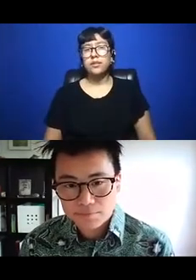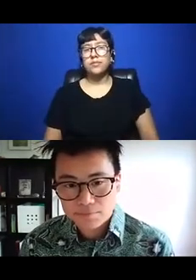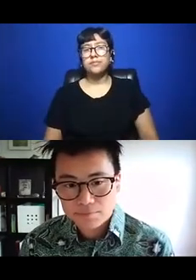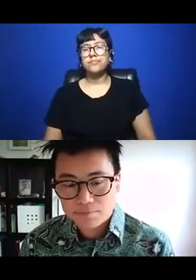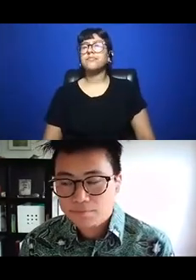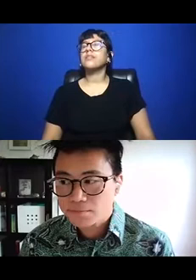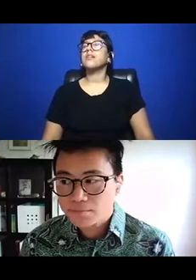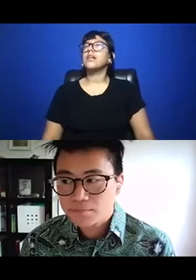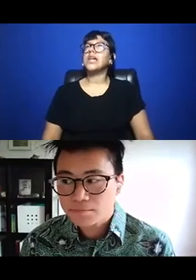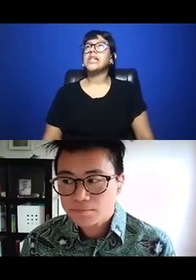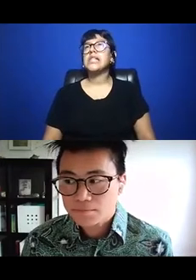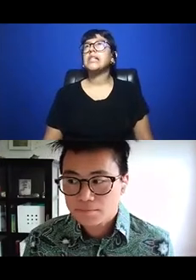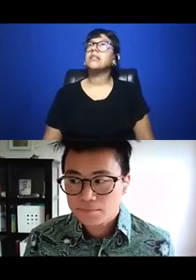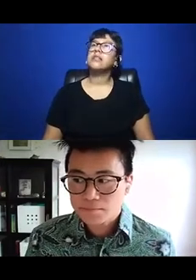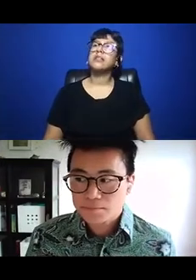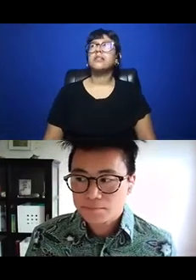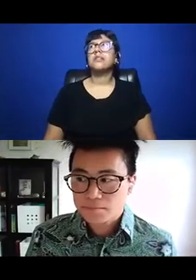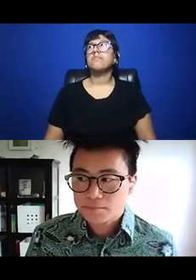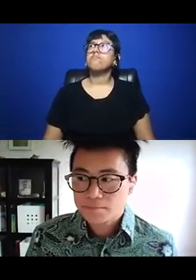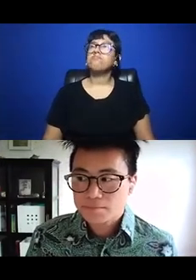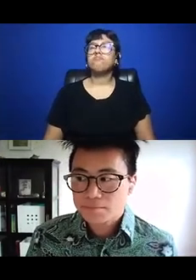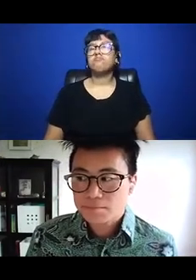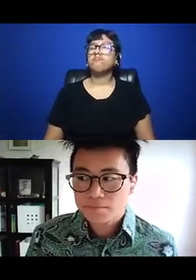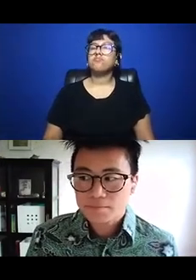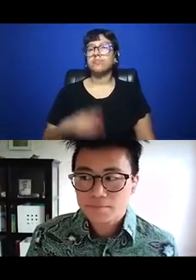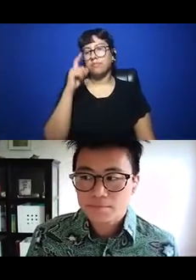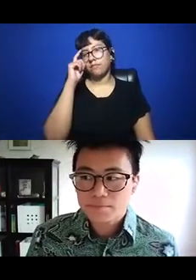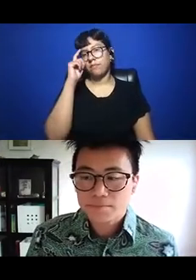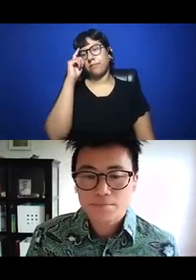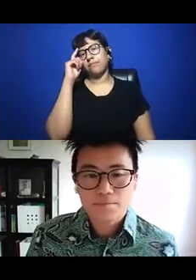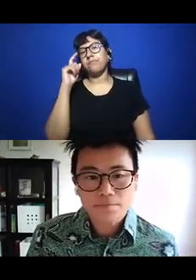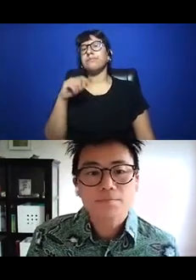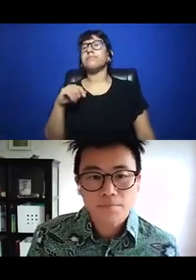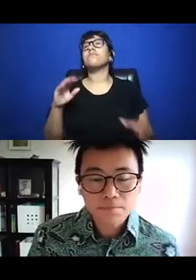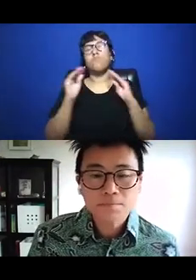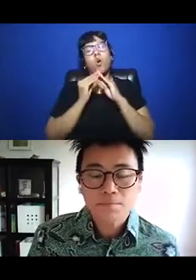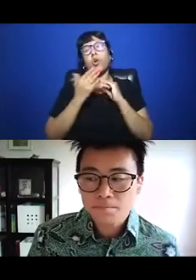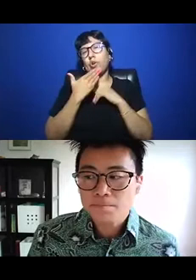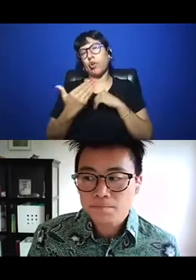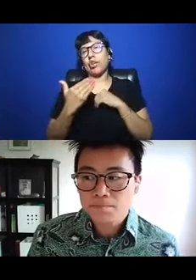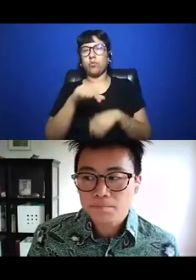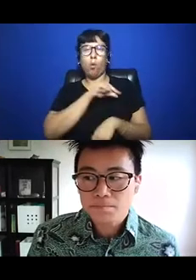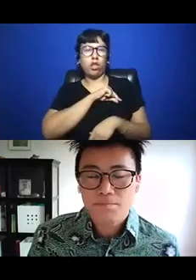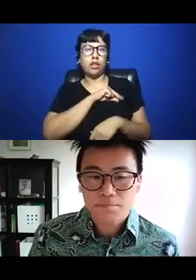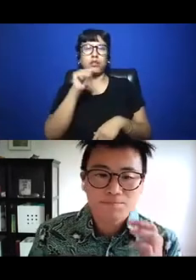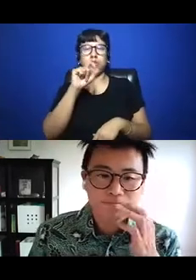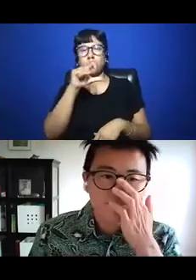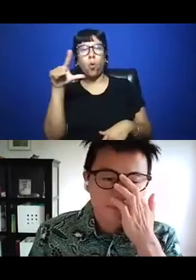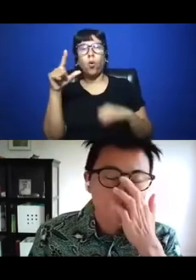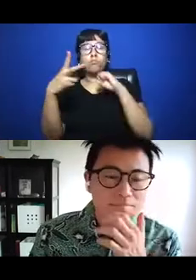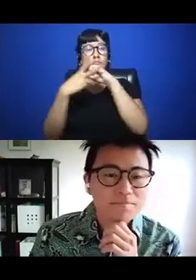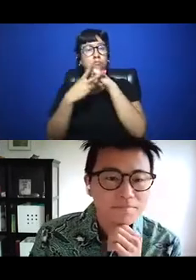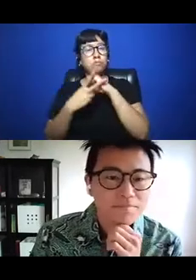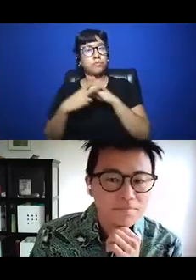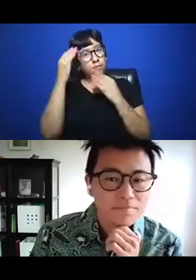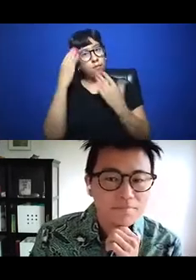We thought of maybe thinking of a more reliable tool that stores the information